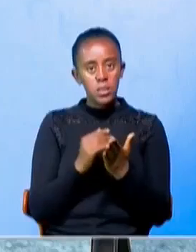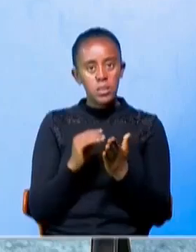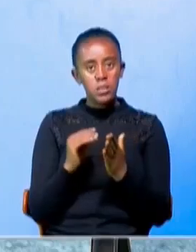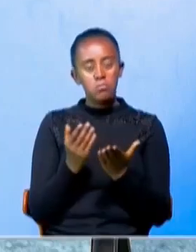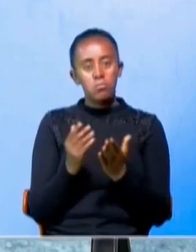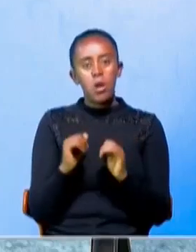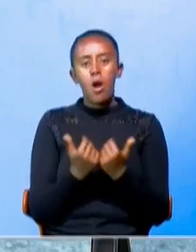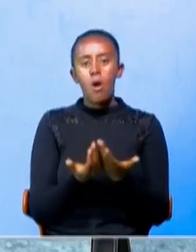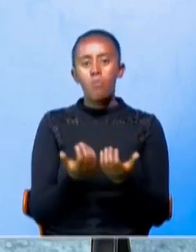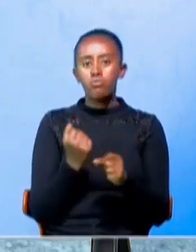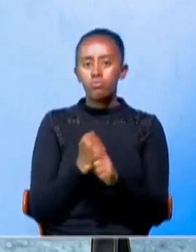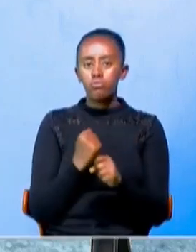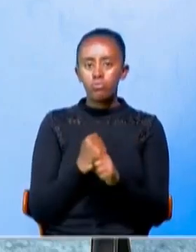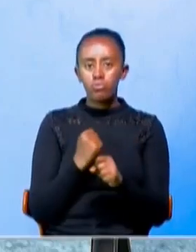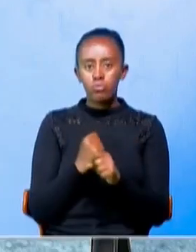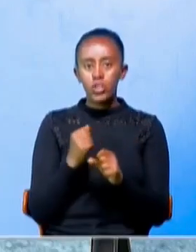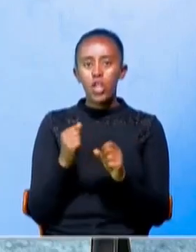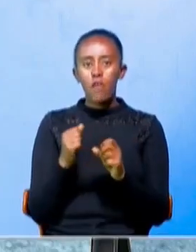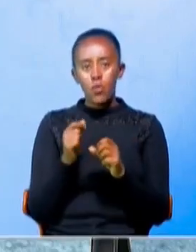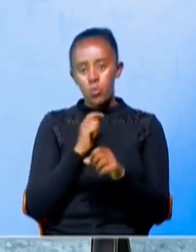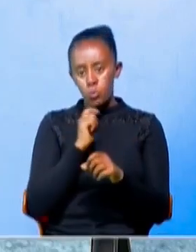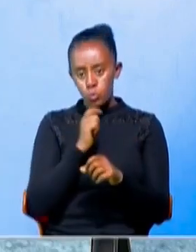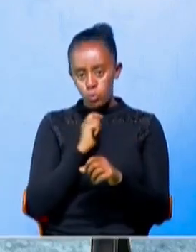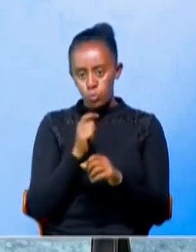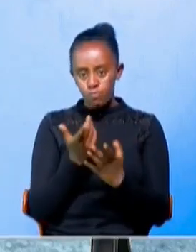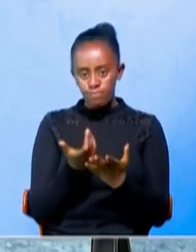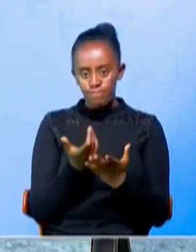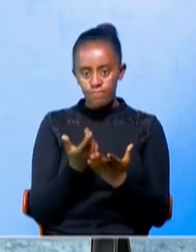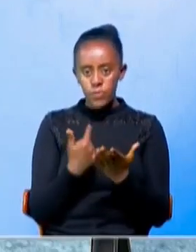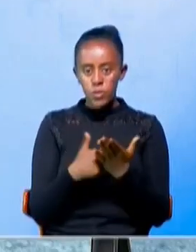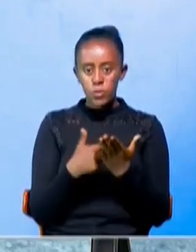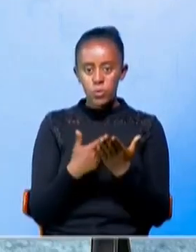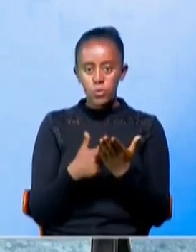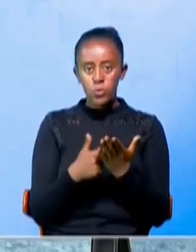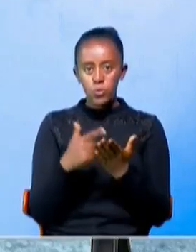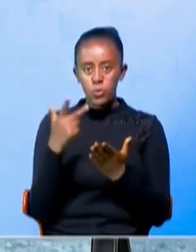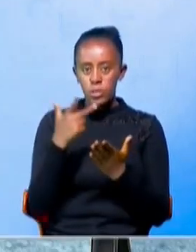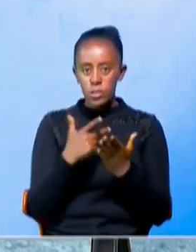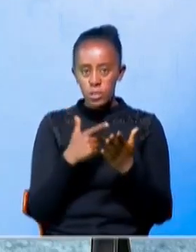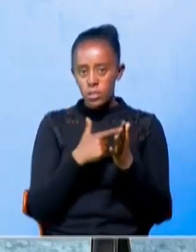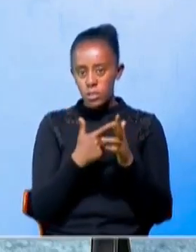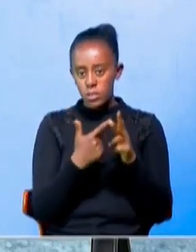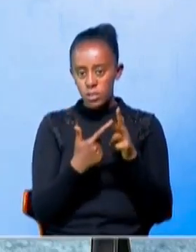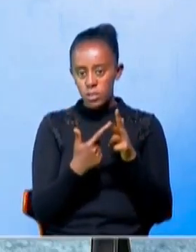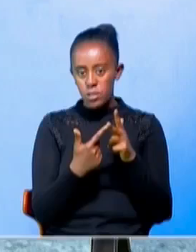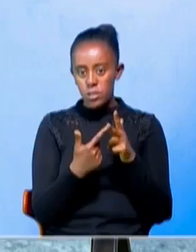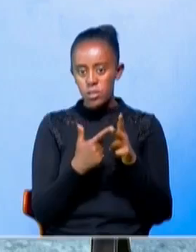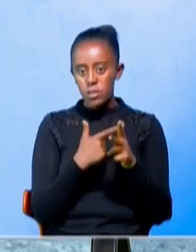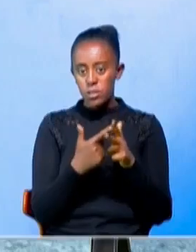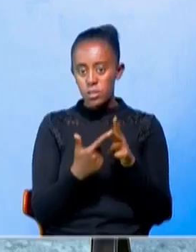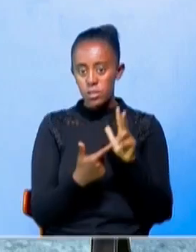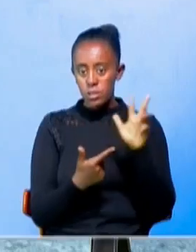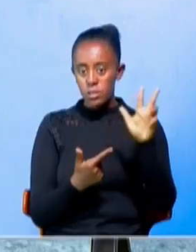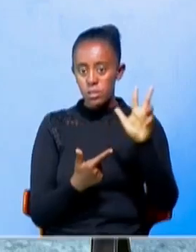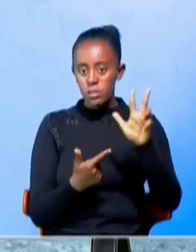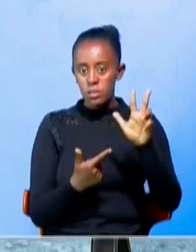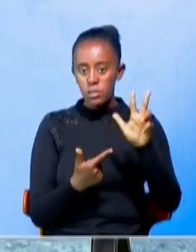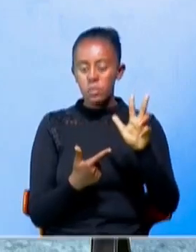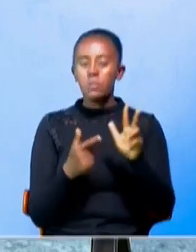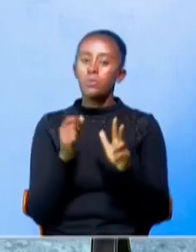how to conduct an interview. You remember those 3 types of interviews?